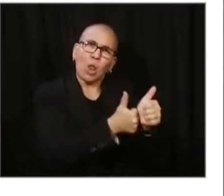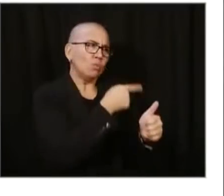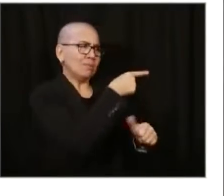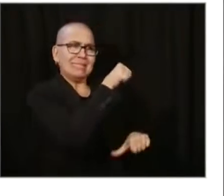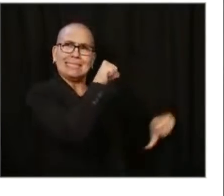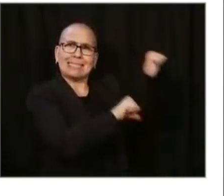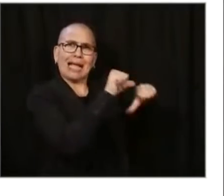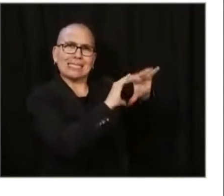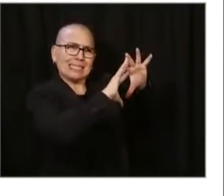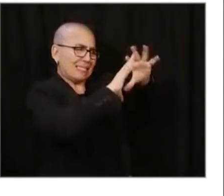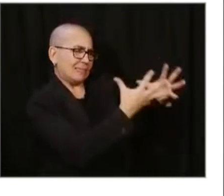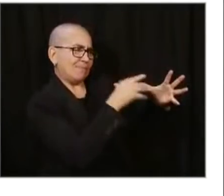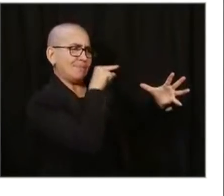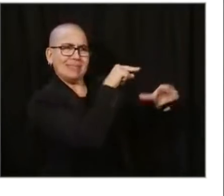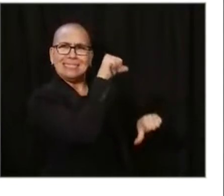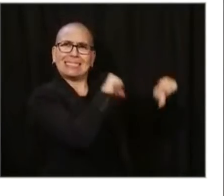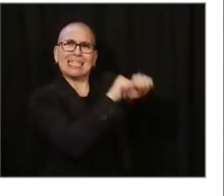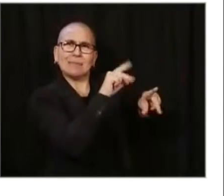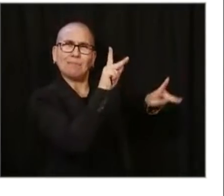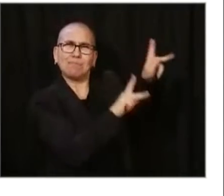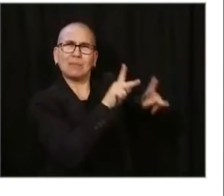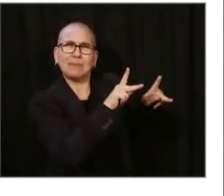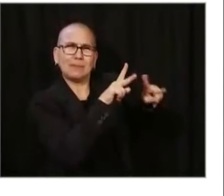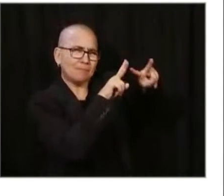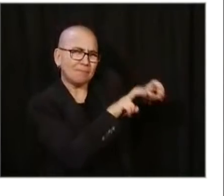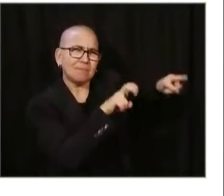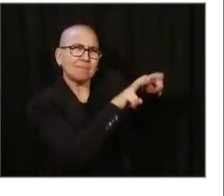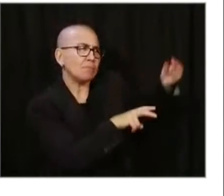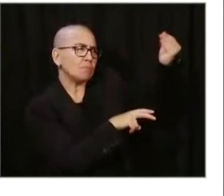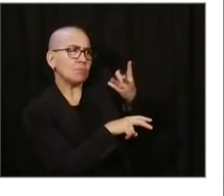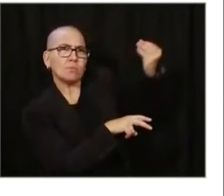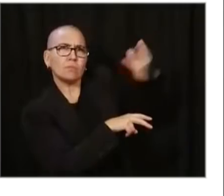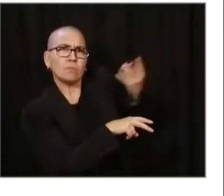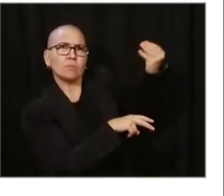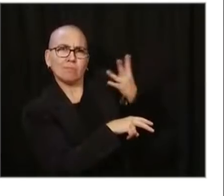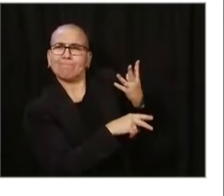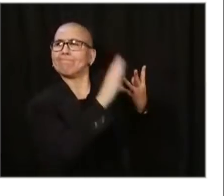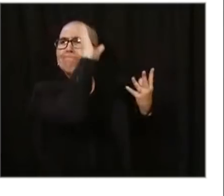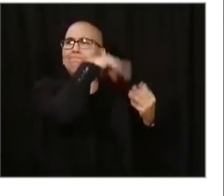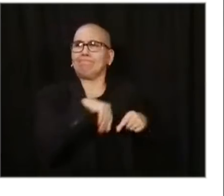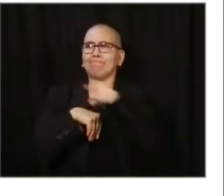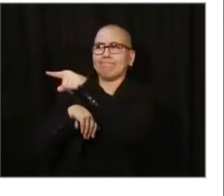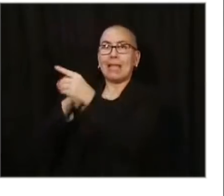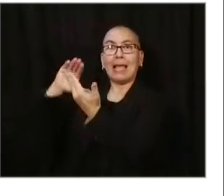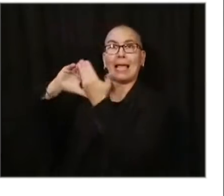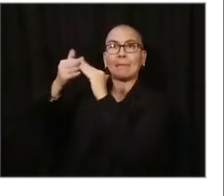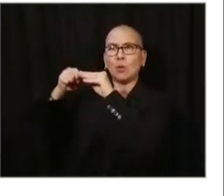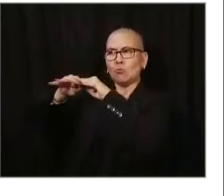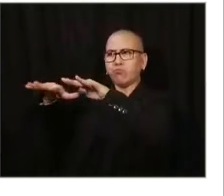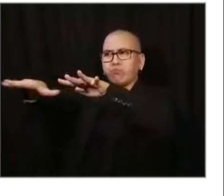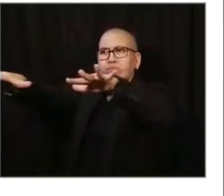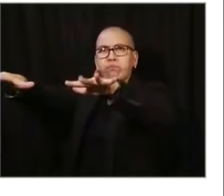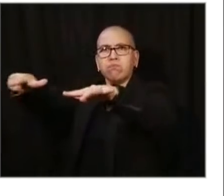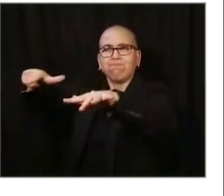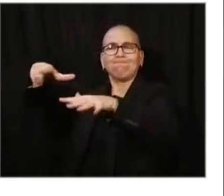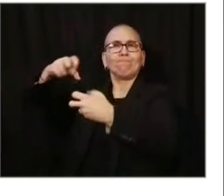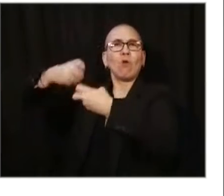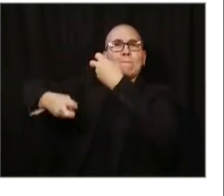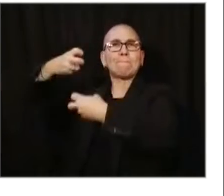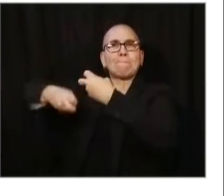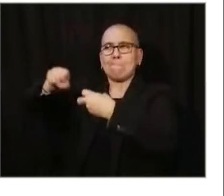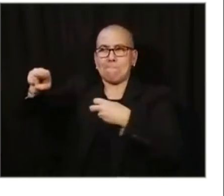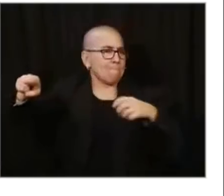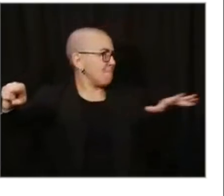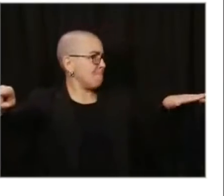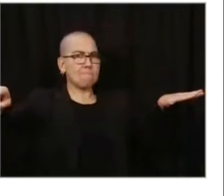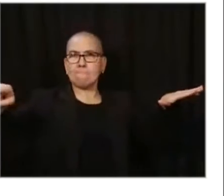to understand the social implications of the decisions we made and what that impact would be, and try and provide a balanced approach. This Venn diagram